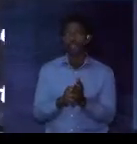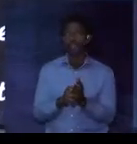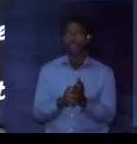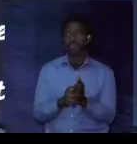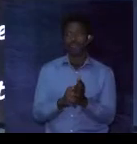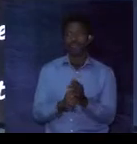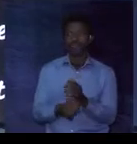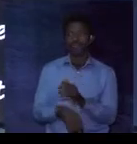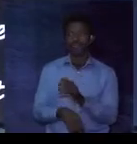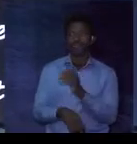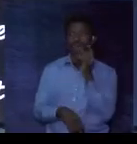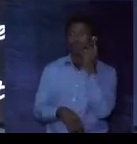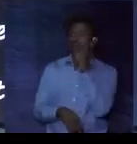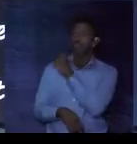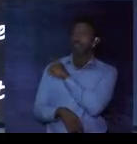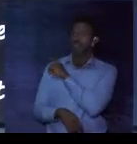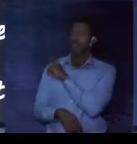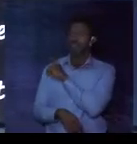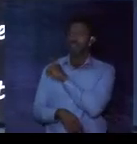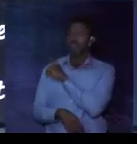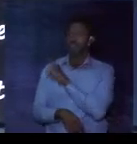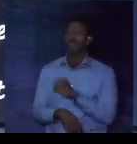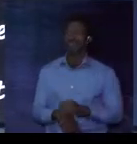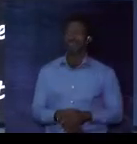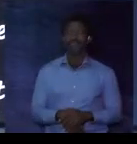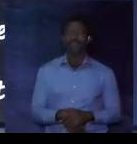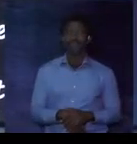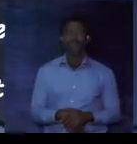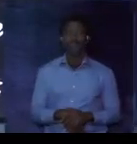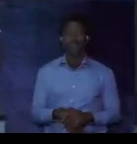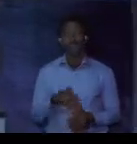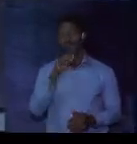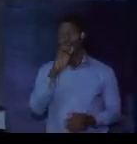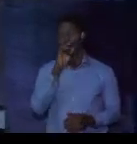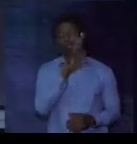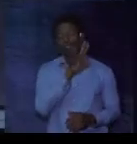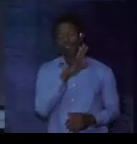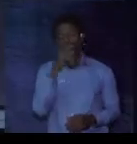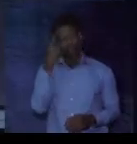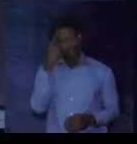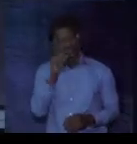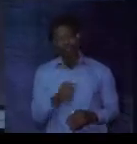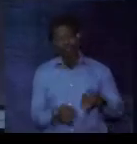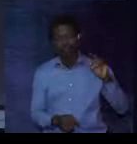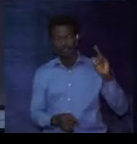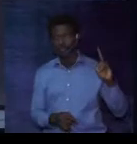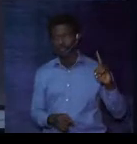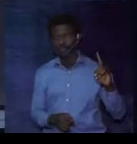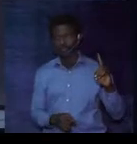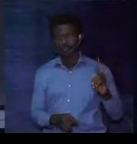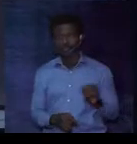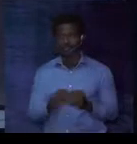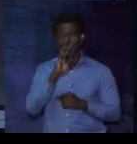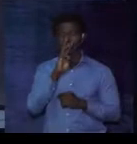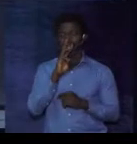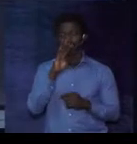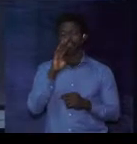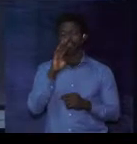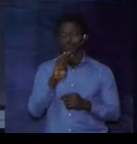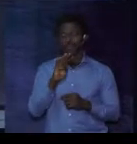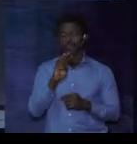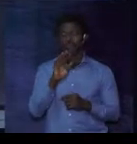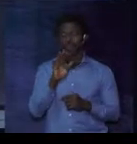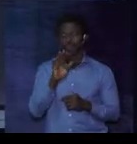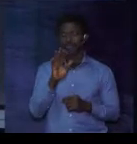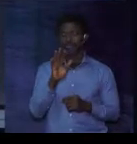represents the thousands count. So these ones for the ones count, and these ones for the thousands count. So what we're going to do now is that we're going to separate